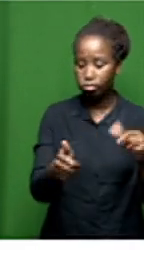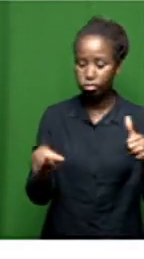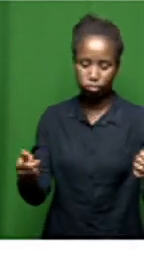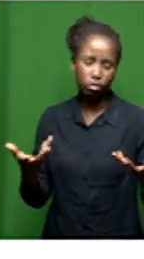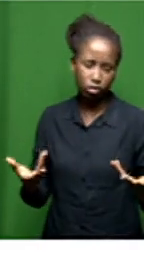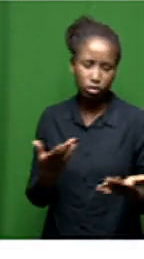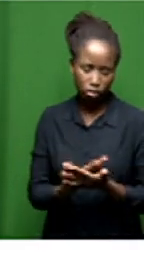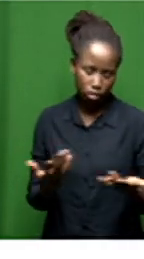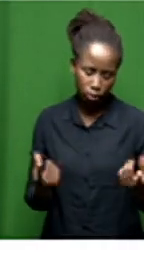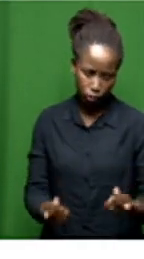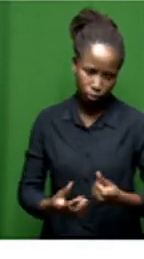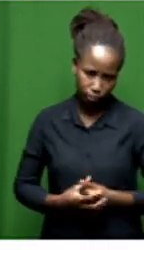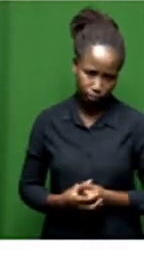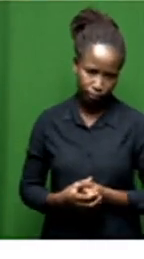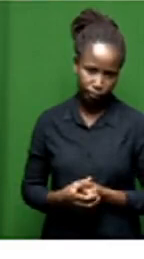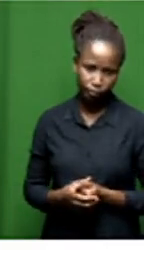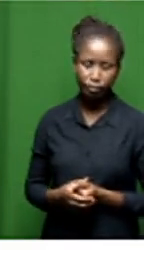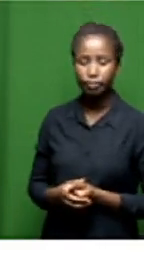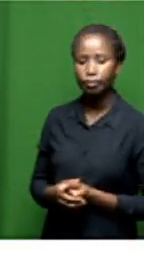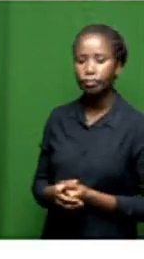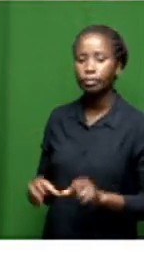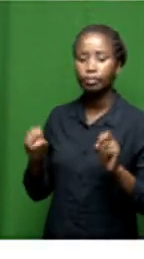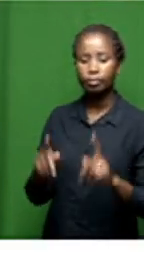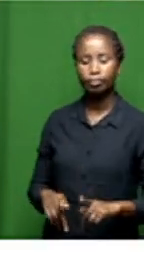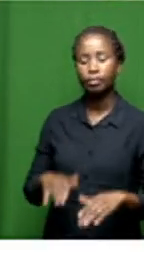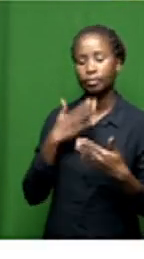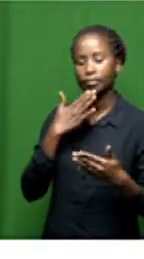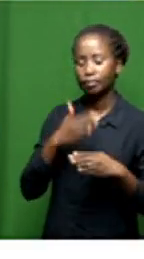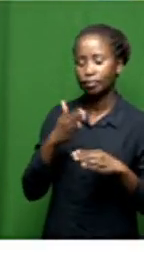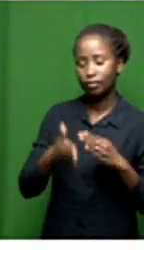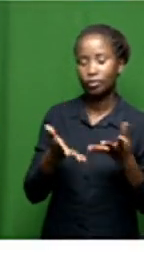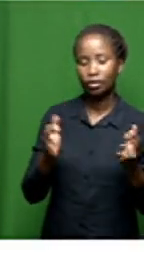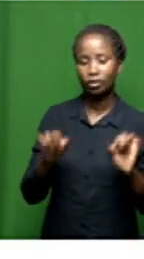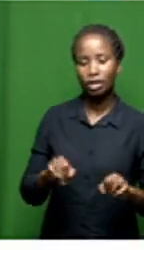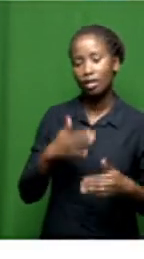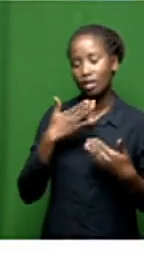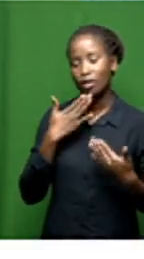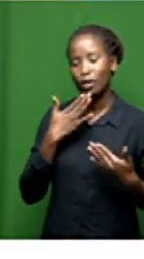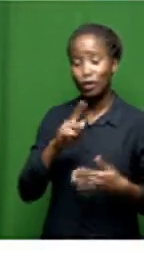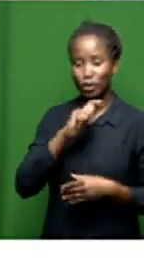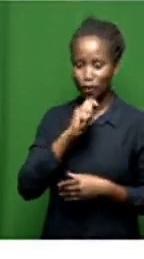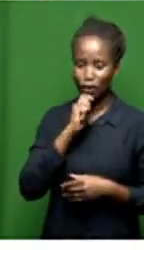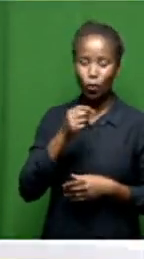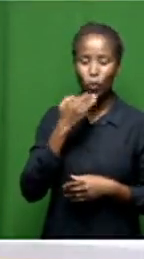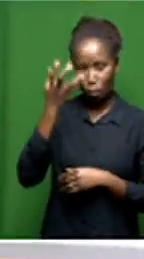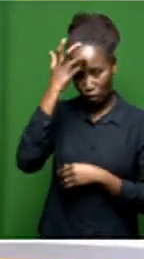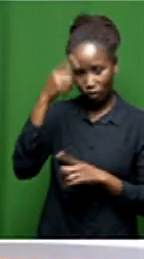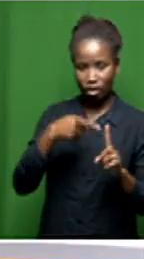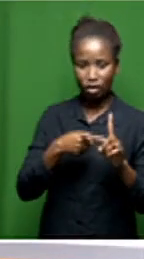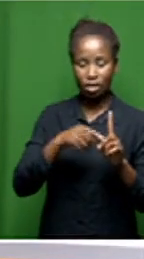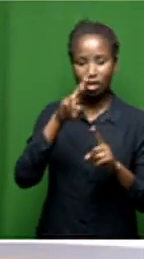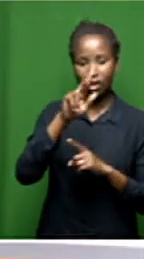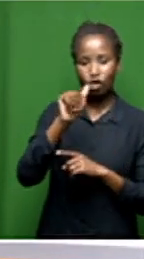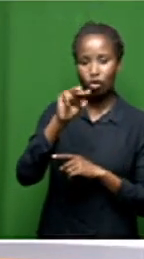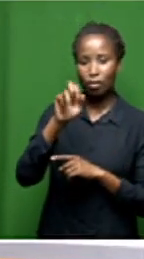not? We'll go for it. Well, we'll have to leave it there. Thank you so much for your time this morning. And that was Professor Ramneek